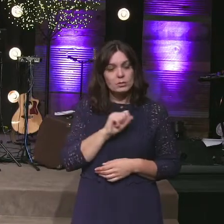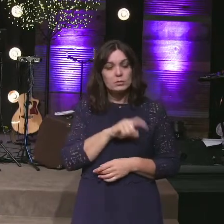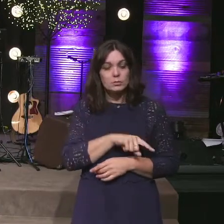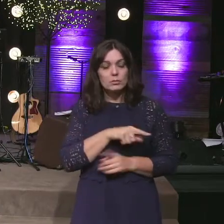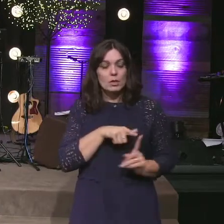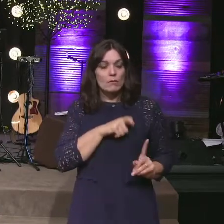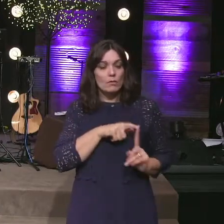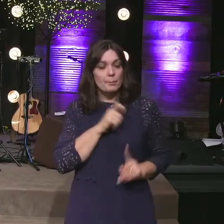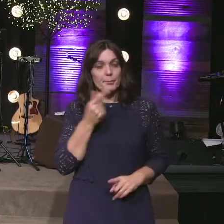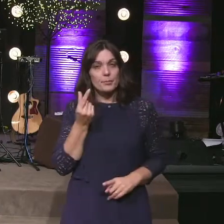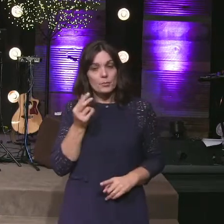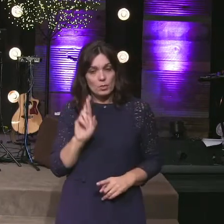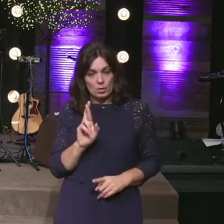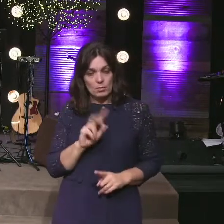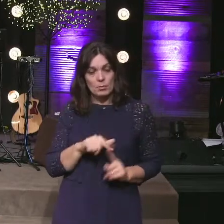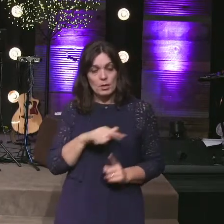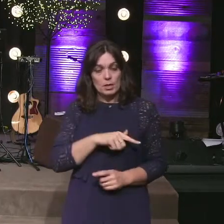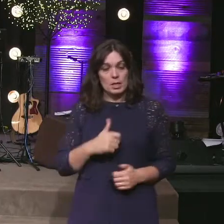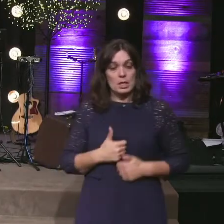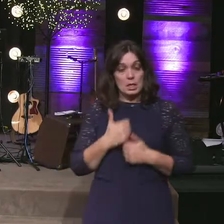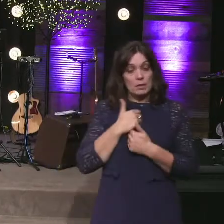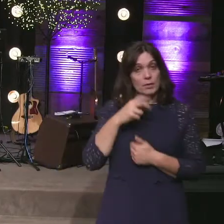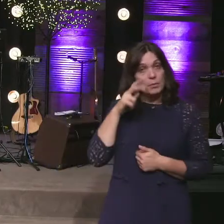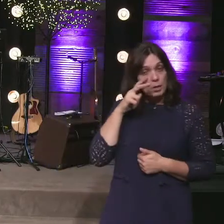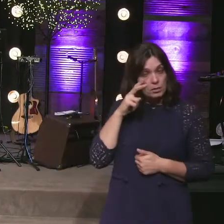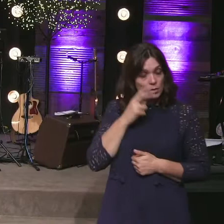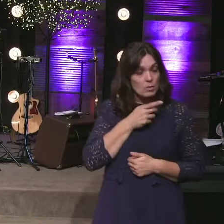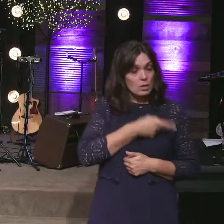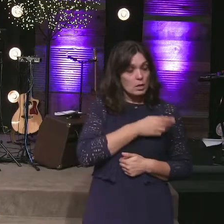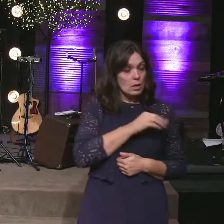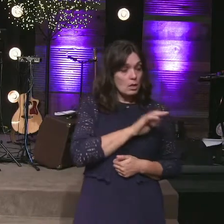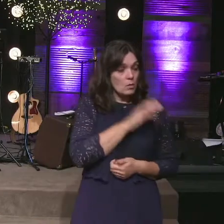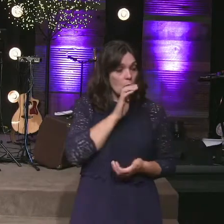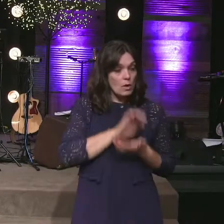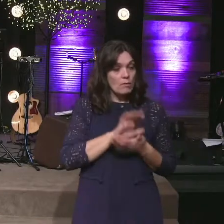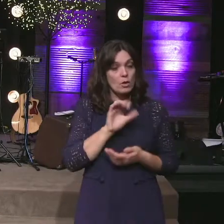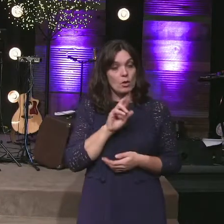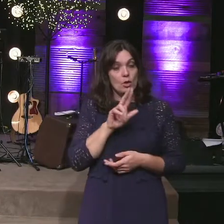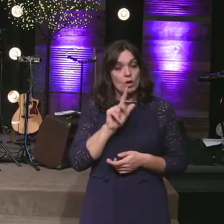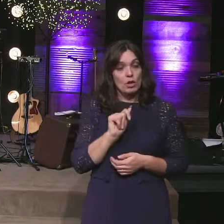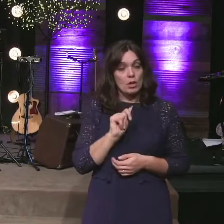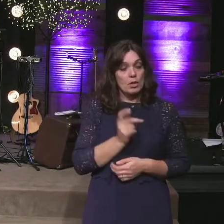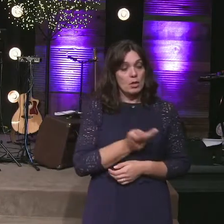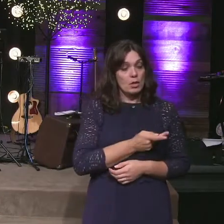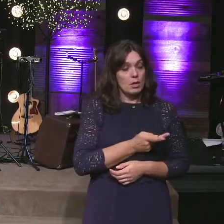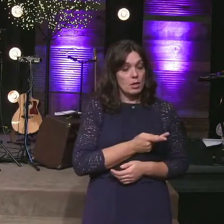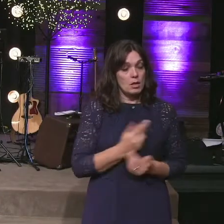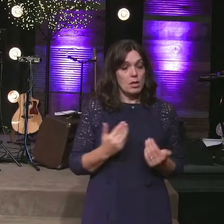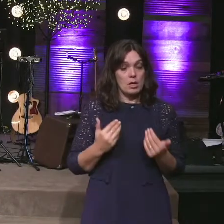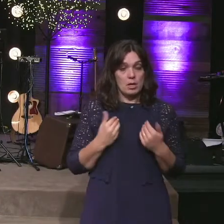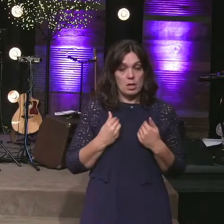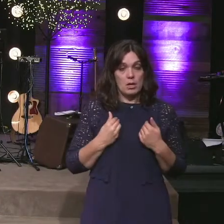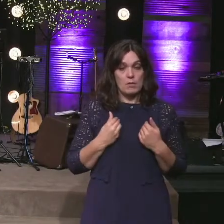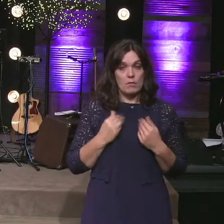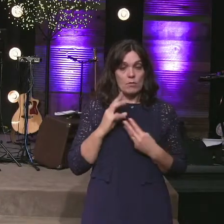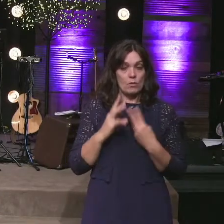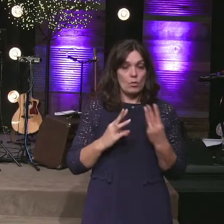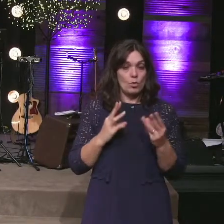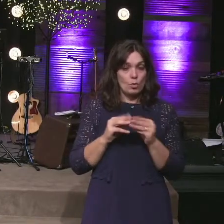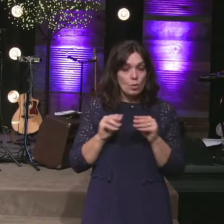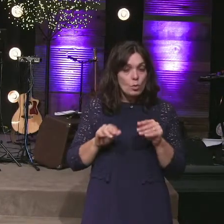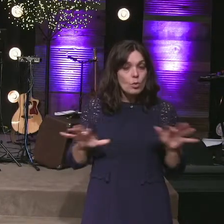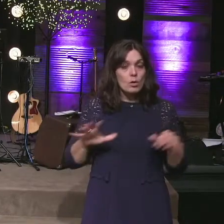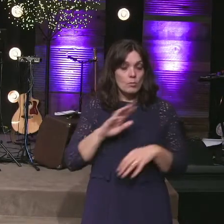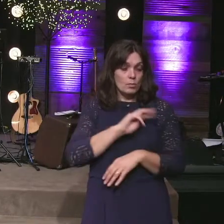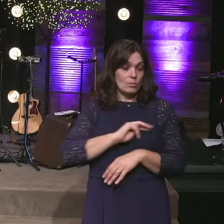Grand Rapids, but he lives in Mexico. Him and his wife, Carla, have a global ministry. He's a